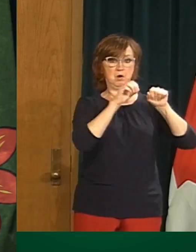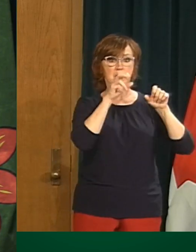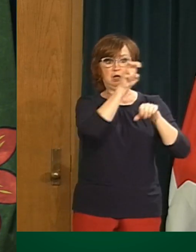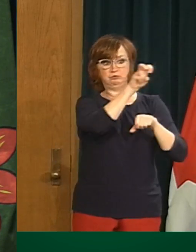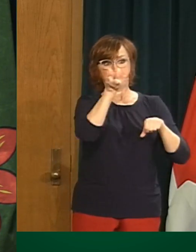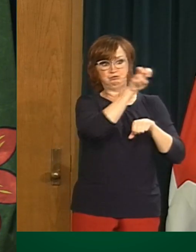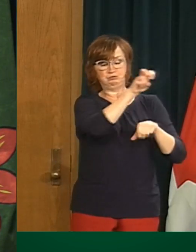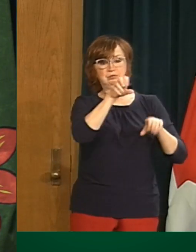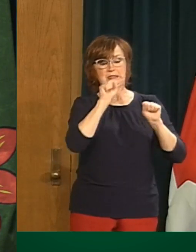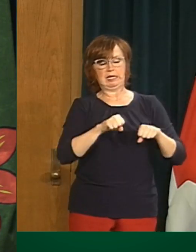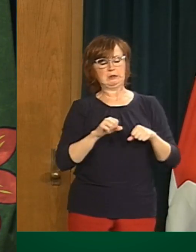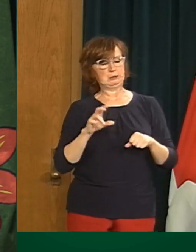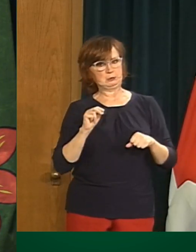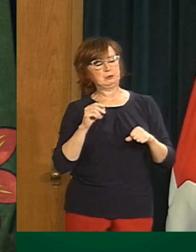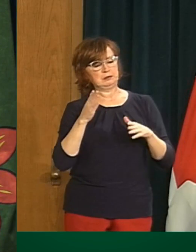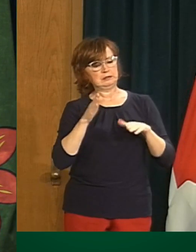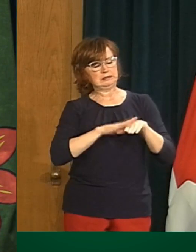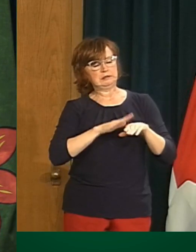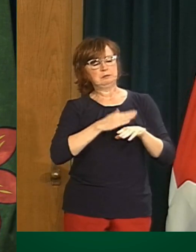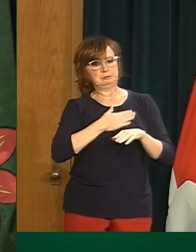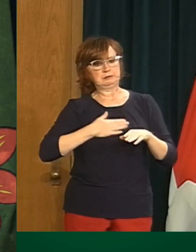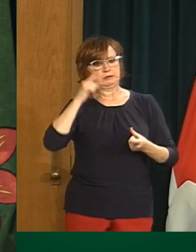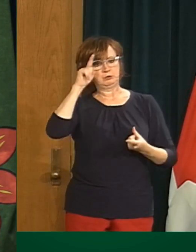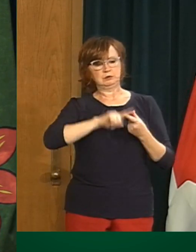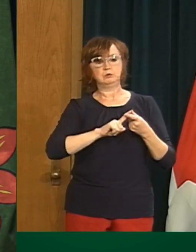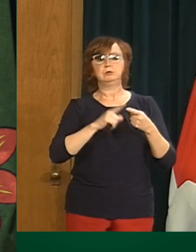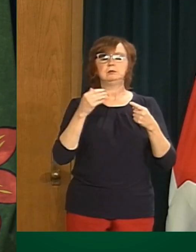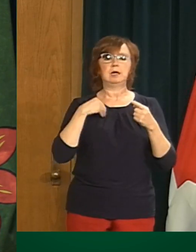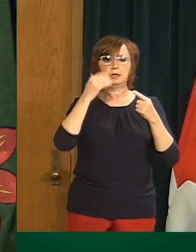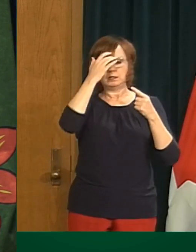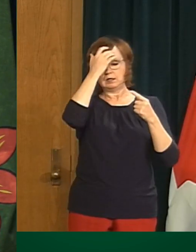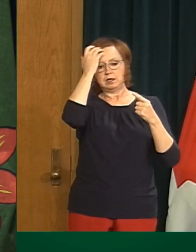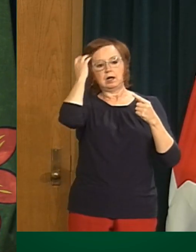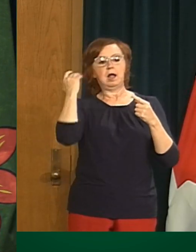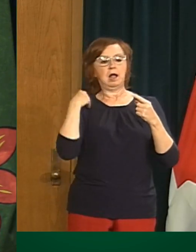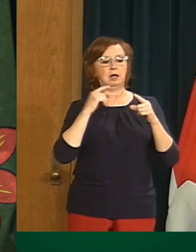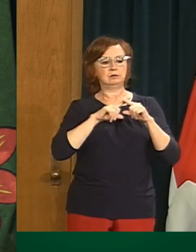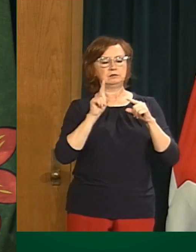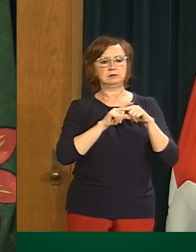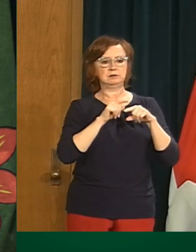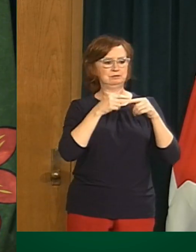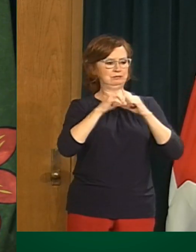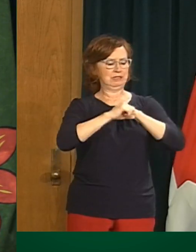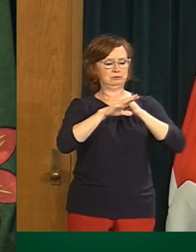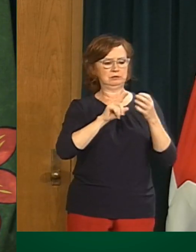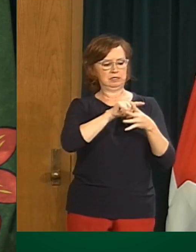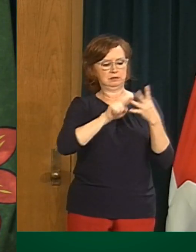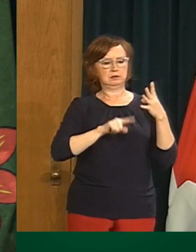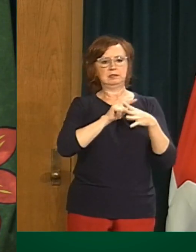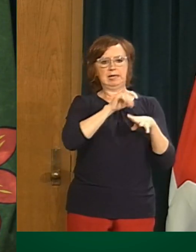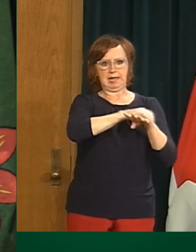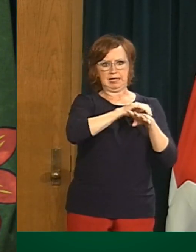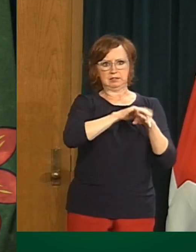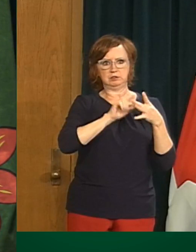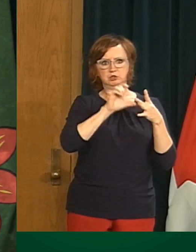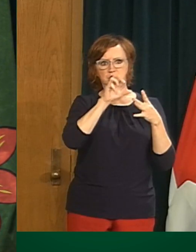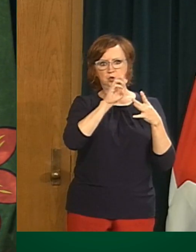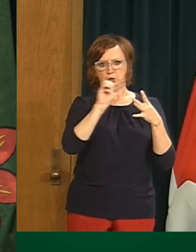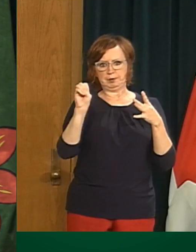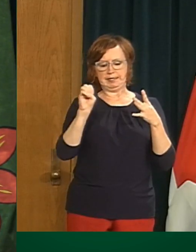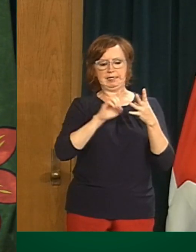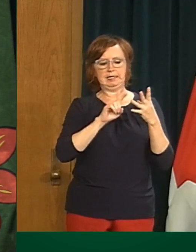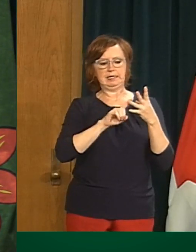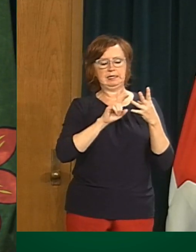radio across the north in 4 different languages, in English, in Cree, in Dene, and in Michif. 2 emergency